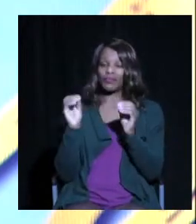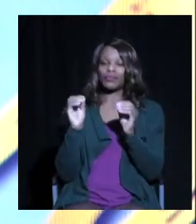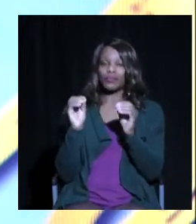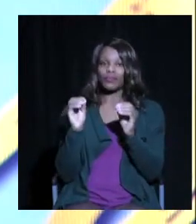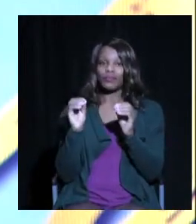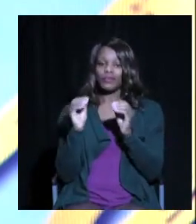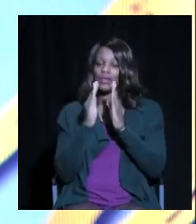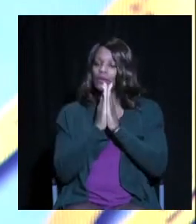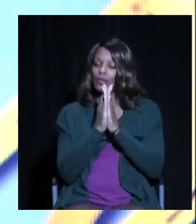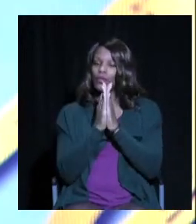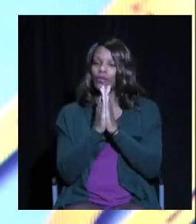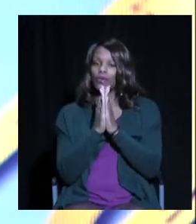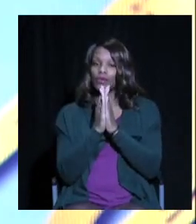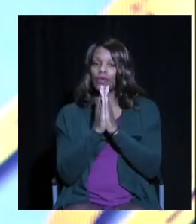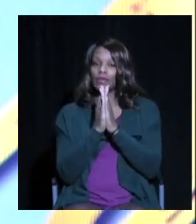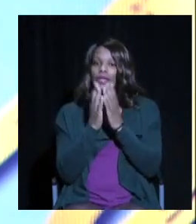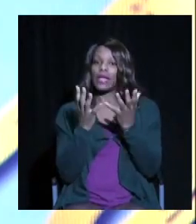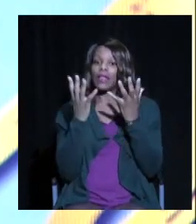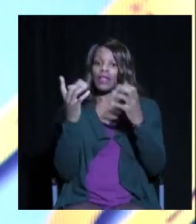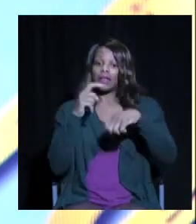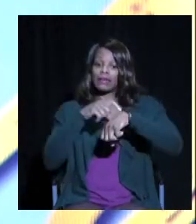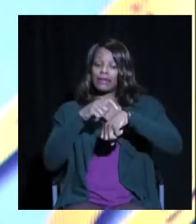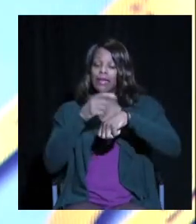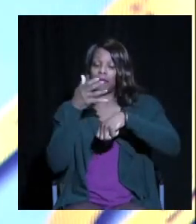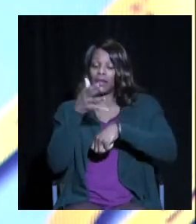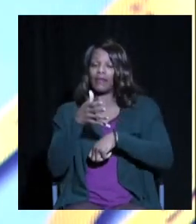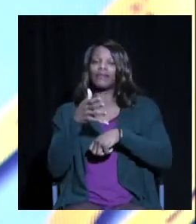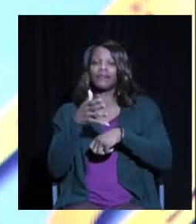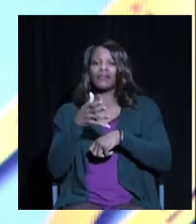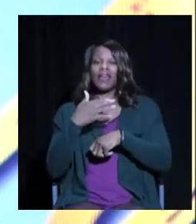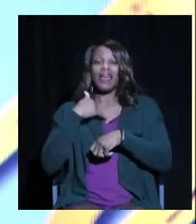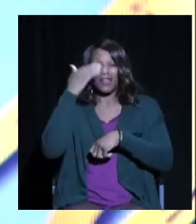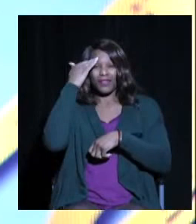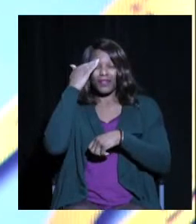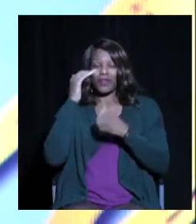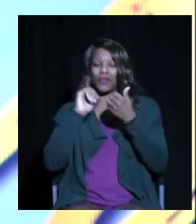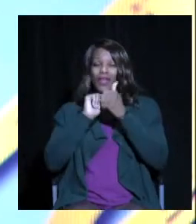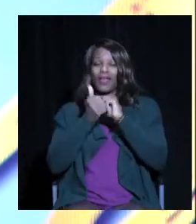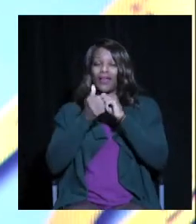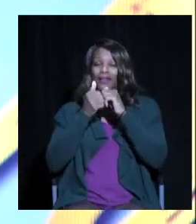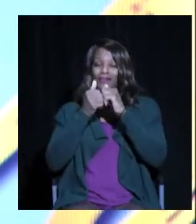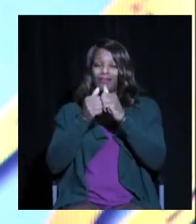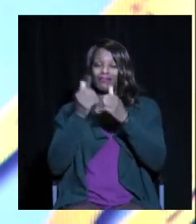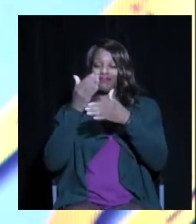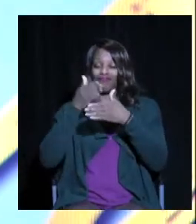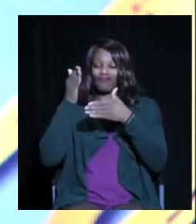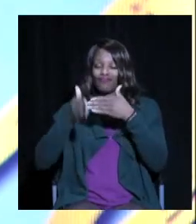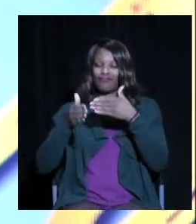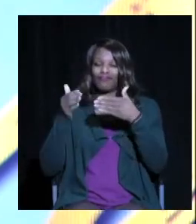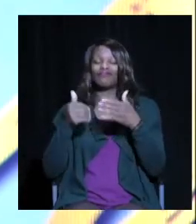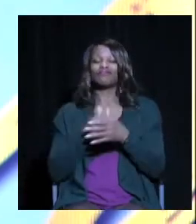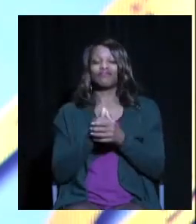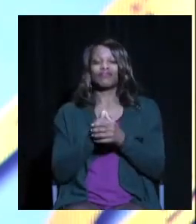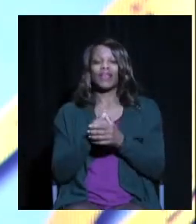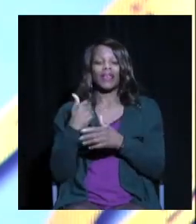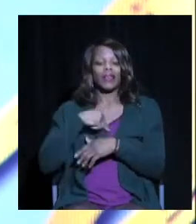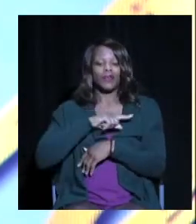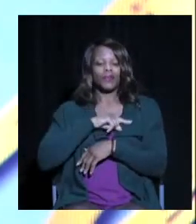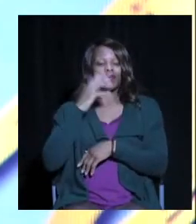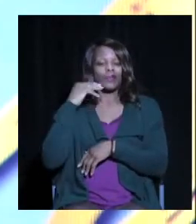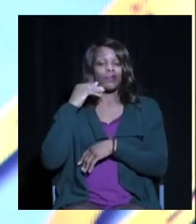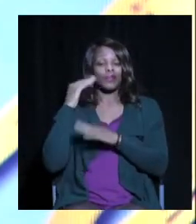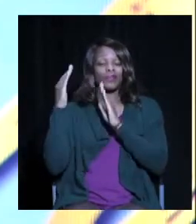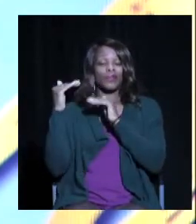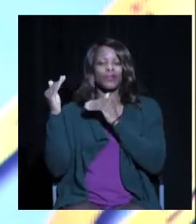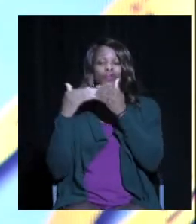no, not only is there a lot of time left on the clock, but I know exactly how this game ends. And so I can have hope even in the midst